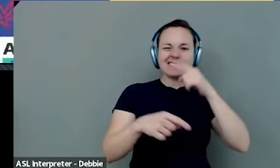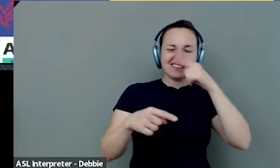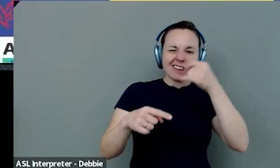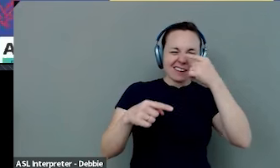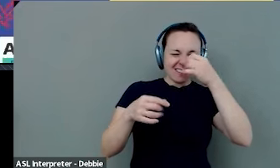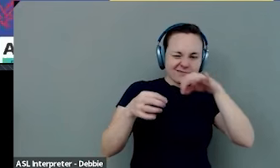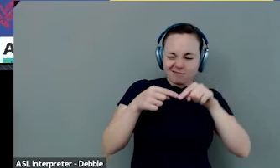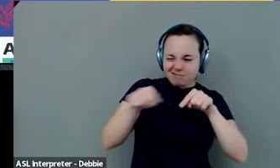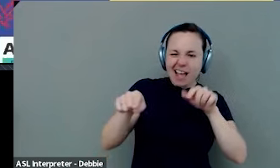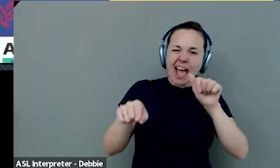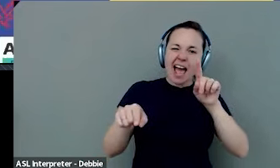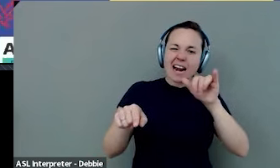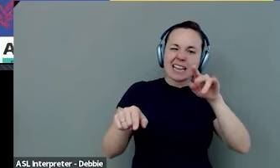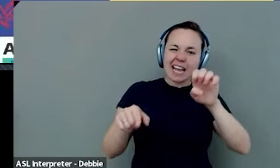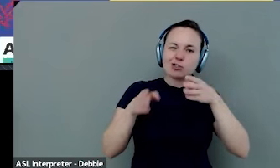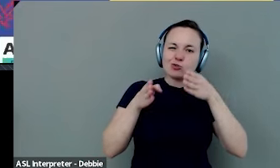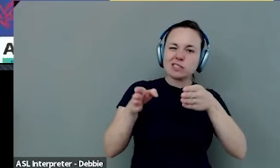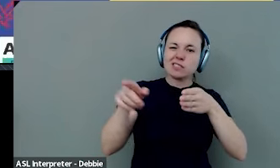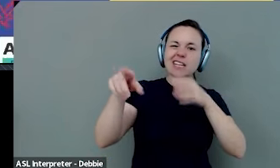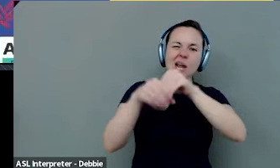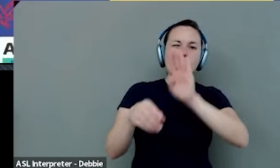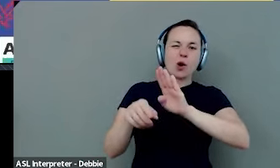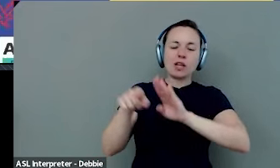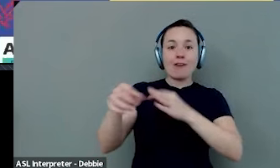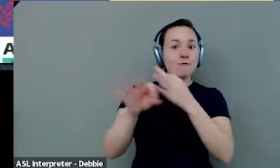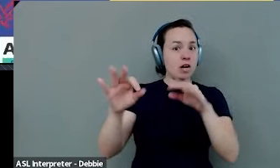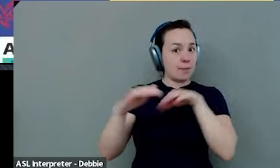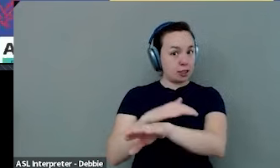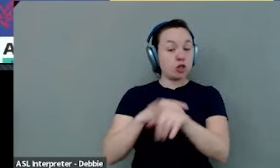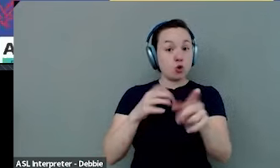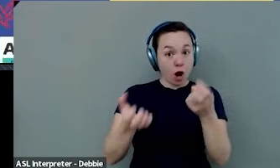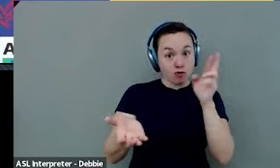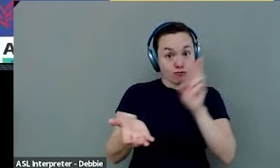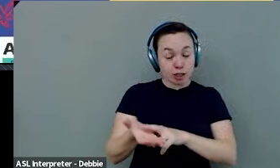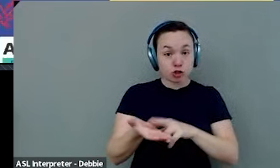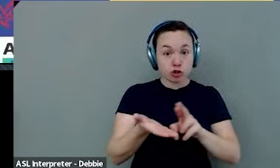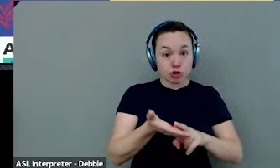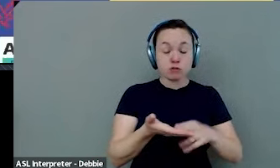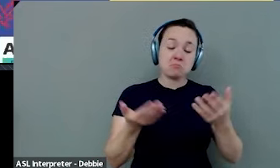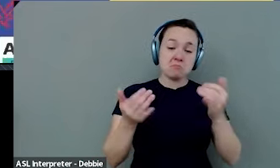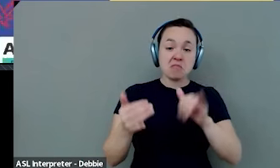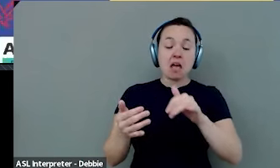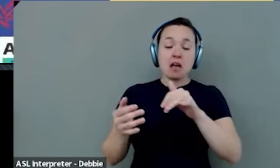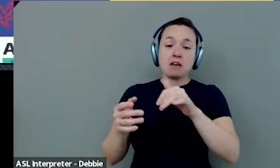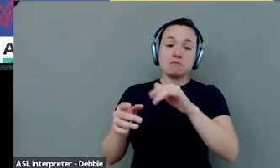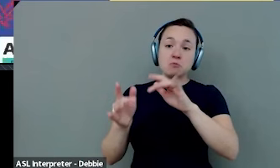Berkeley. It's free admission. And if you'd like to register, the website is